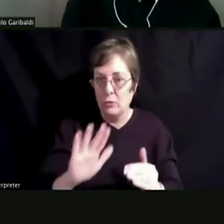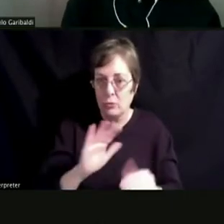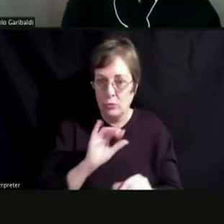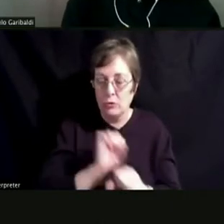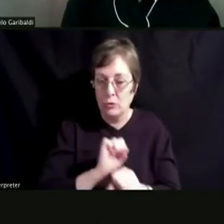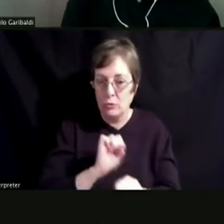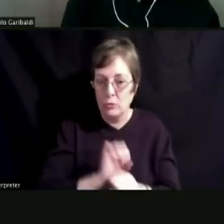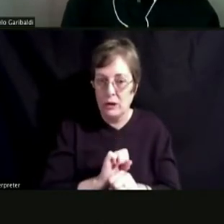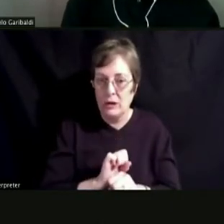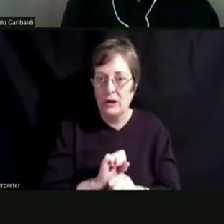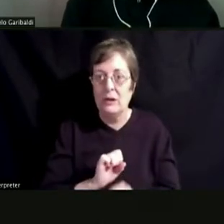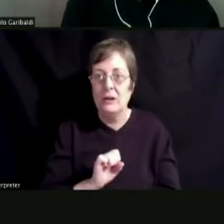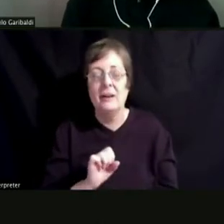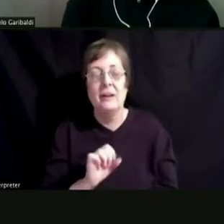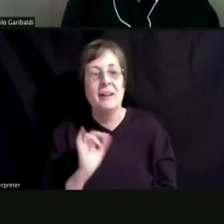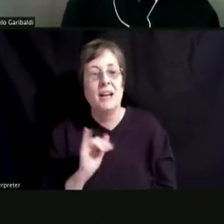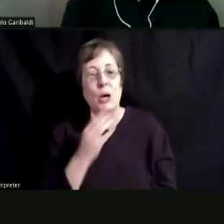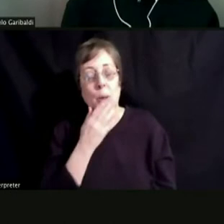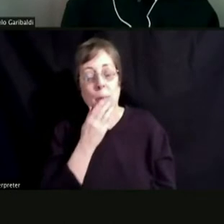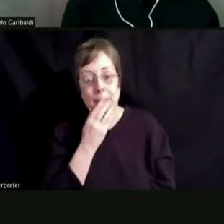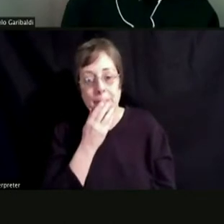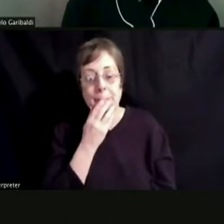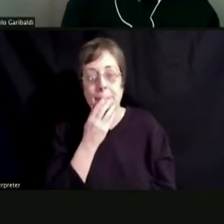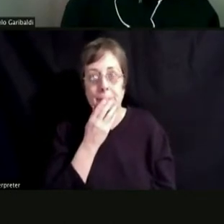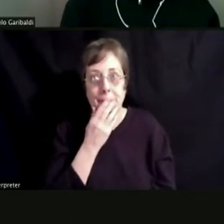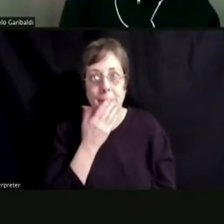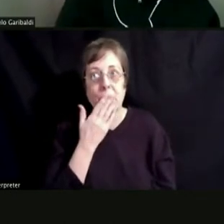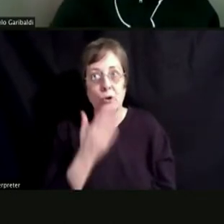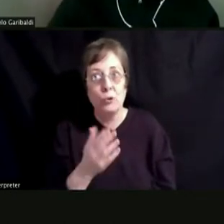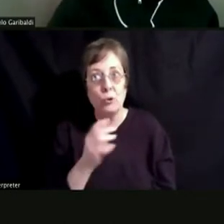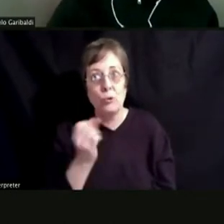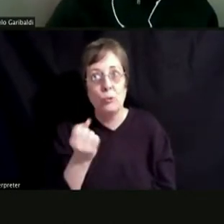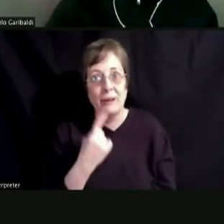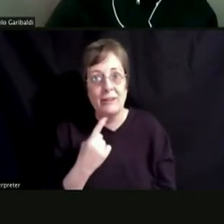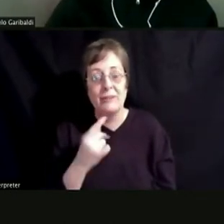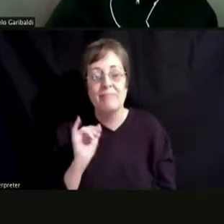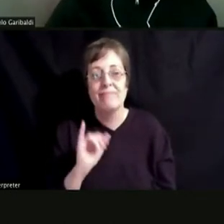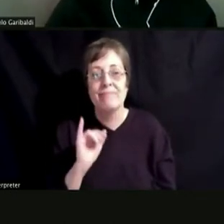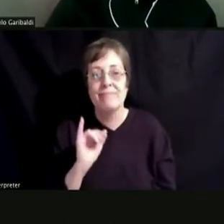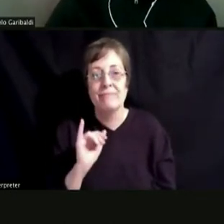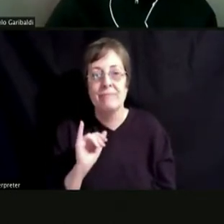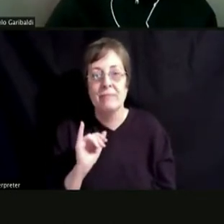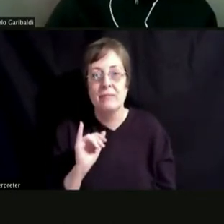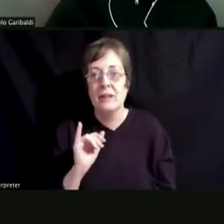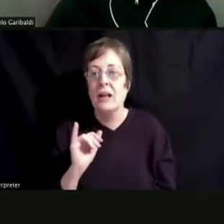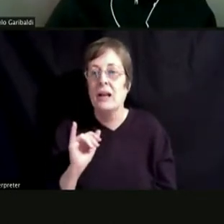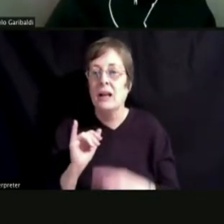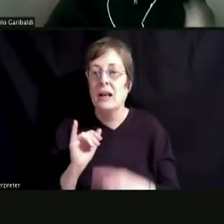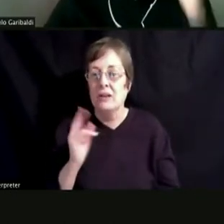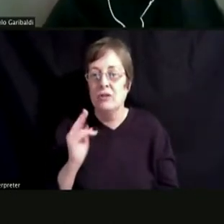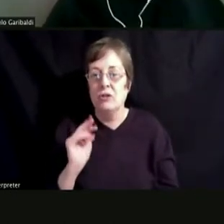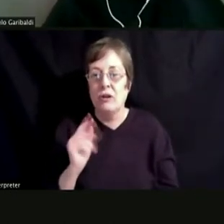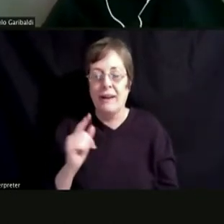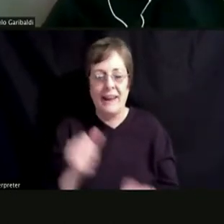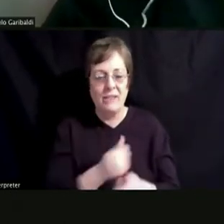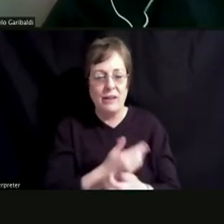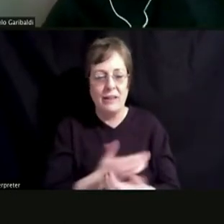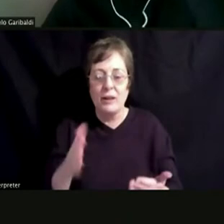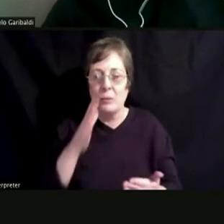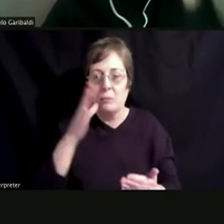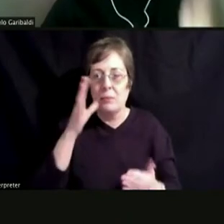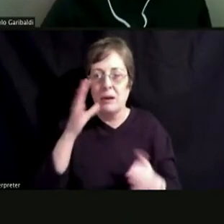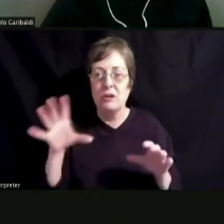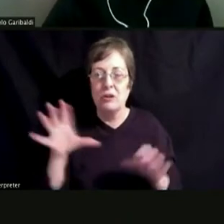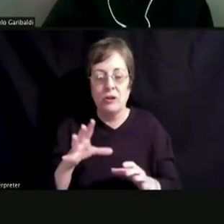Boy, that's a good one. Yeah, that's a good one. I think everything my parents did helped enhance me and who I am,